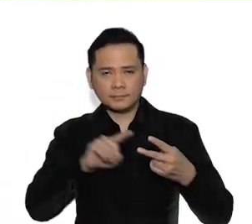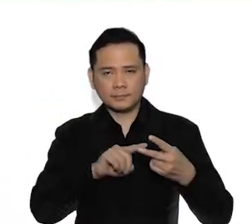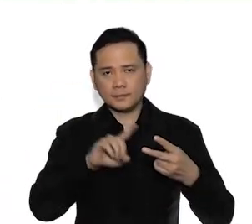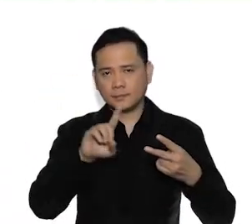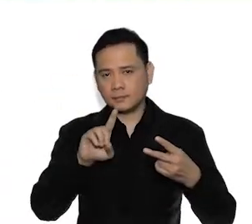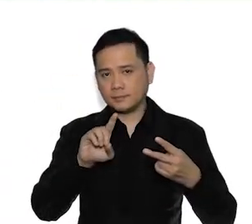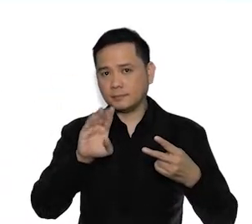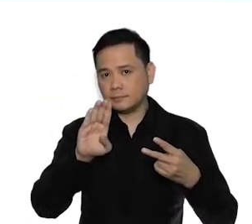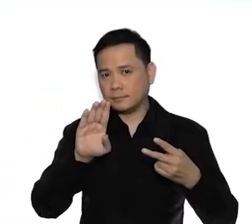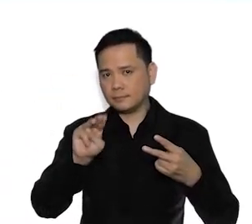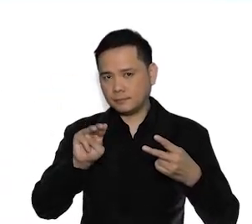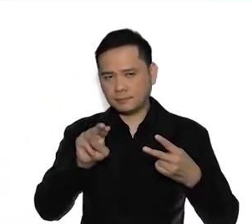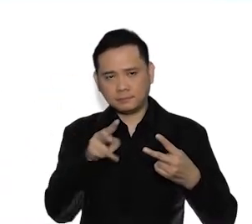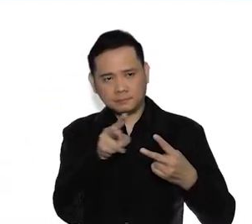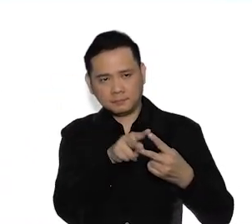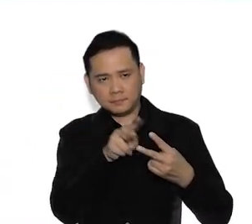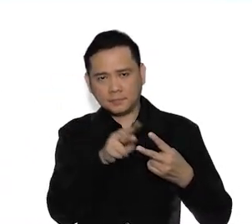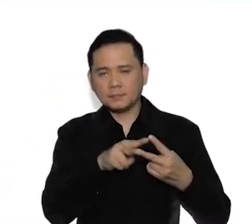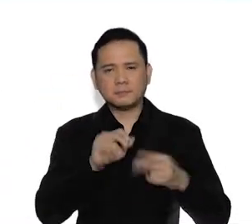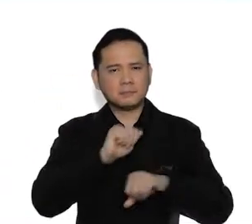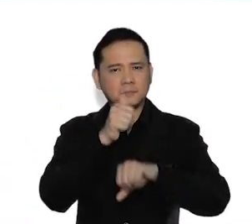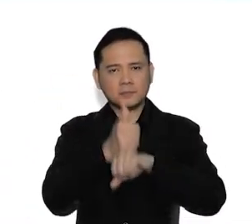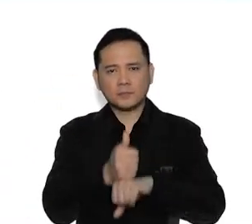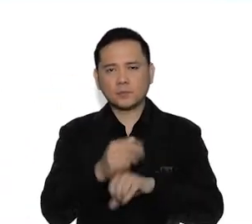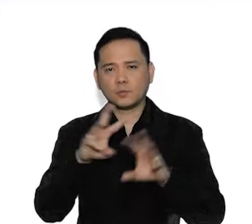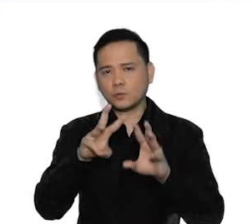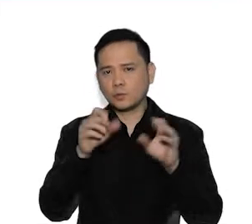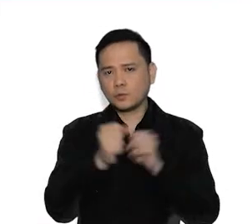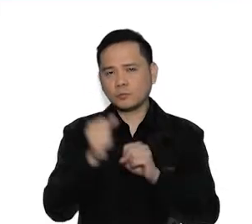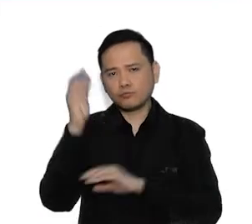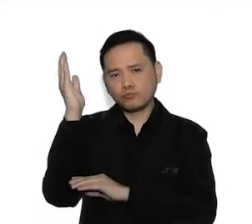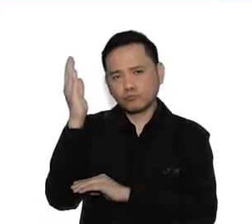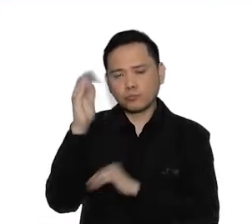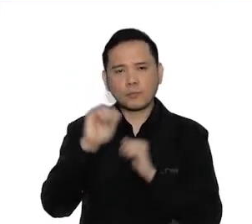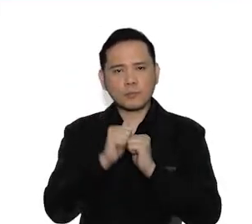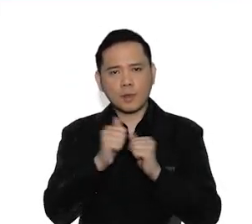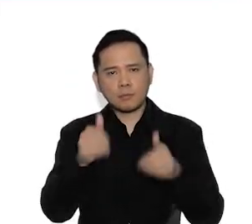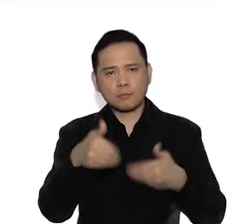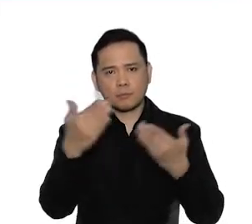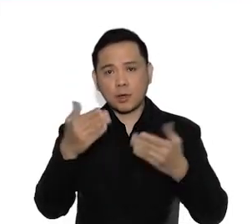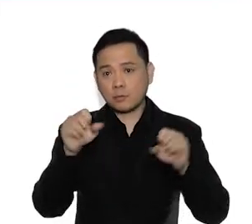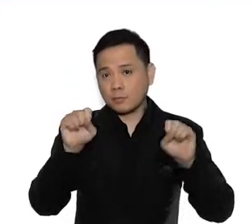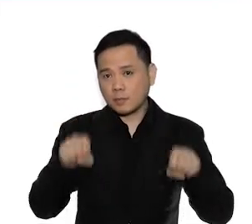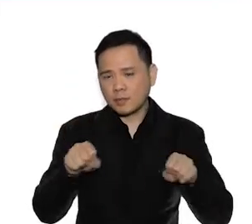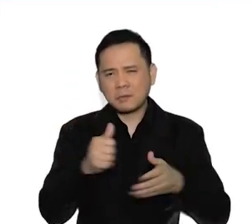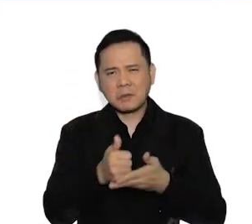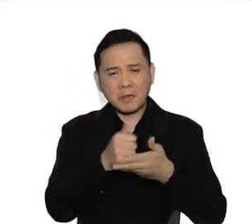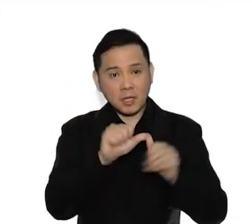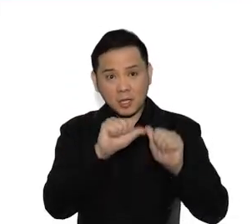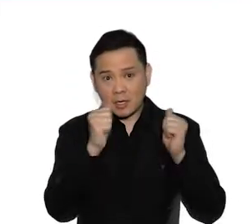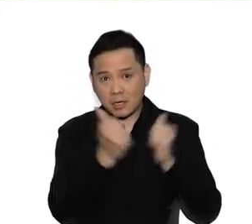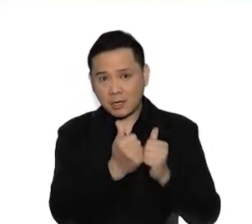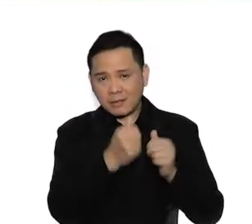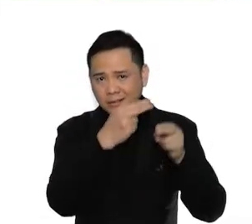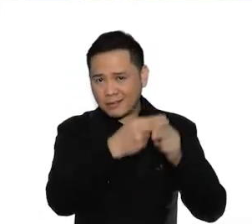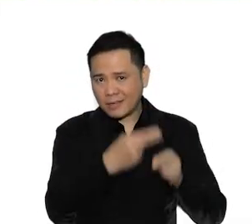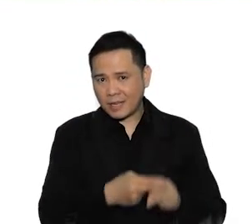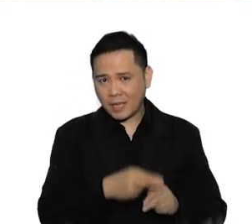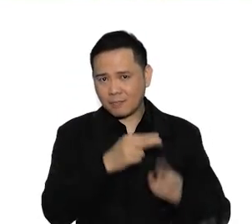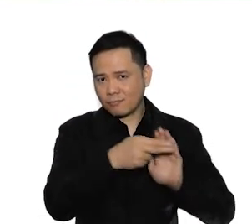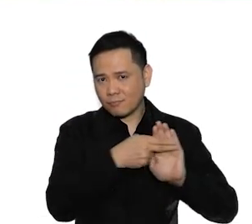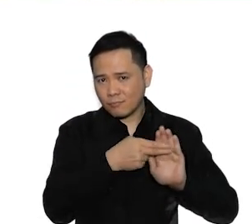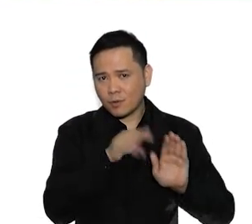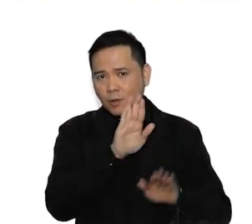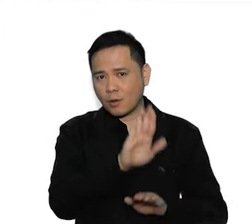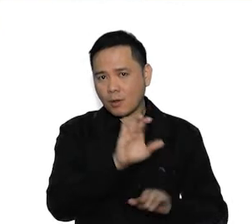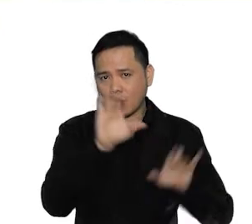and DBM usually organize capacity building workshops on CCET to help agencies in